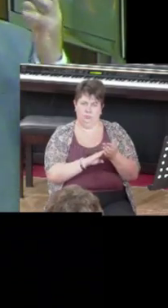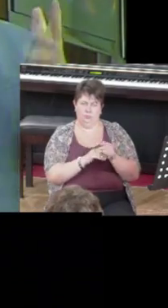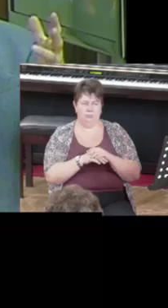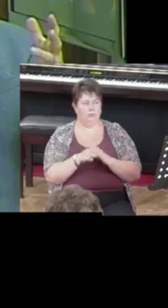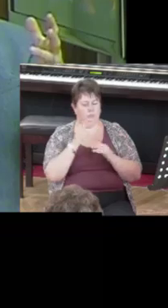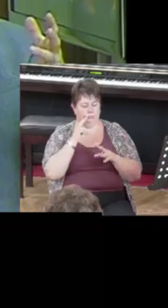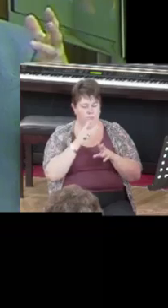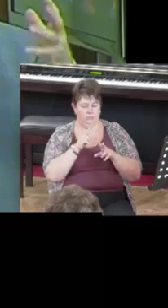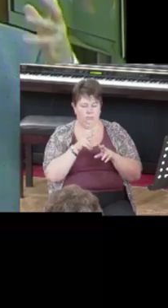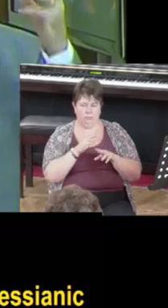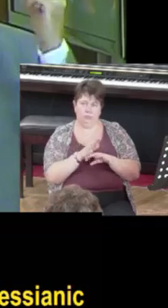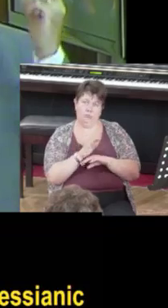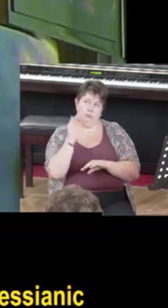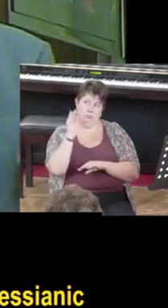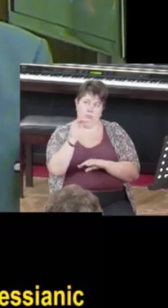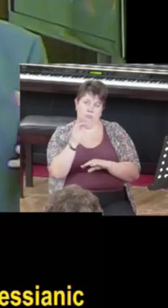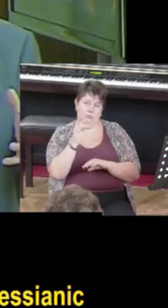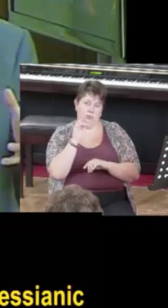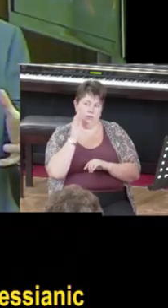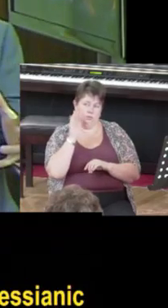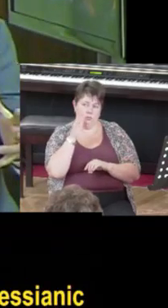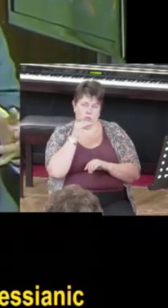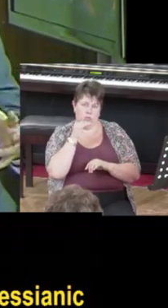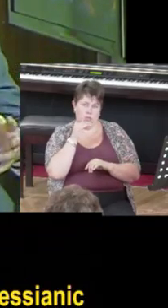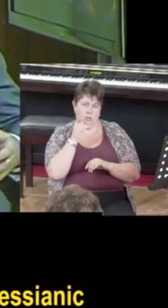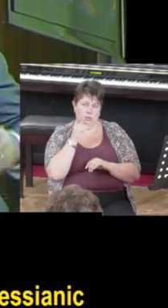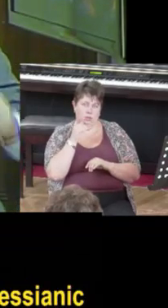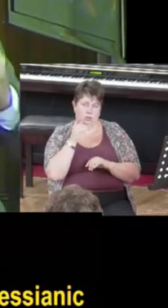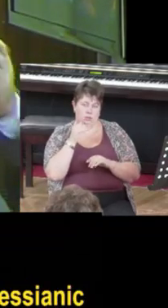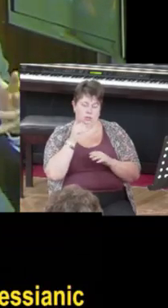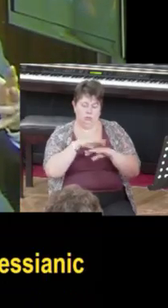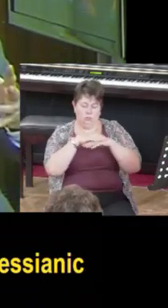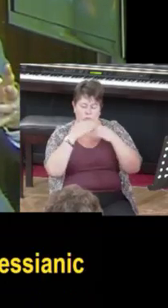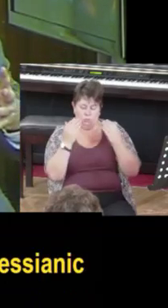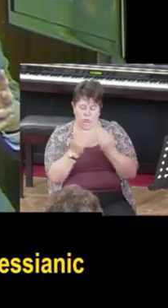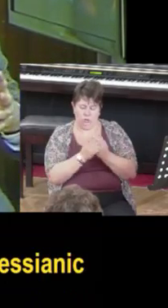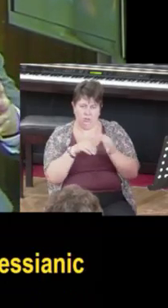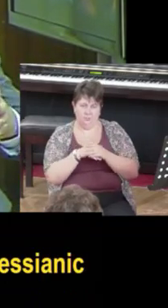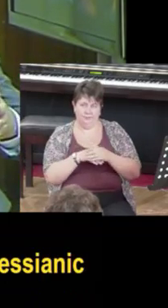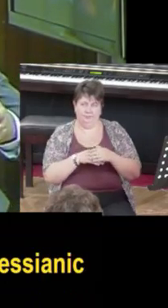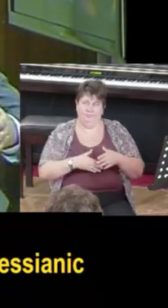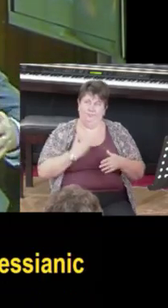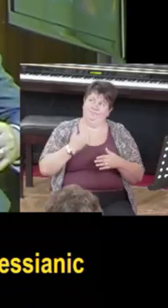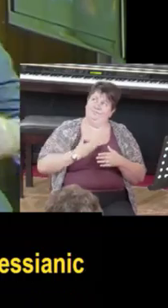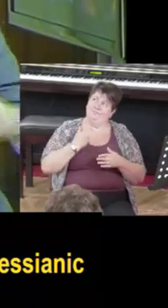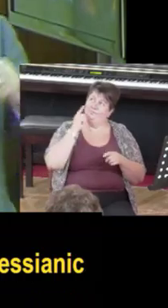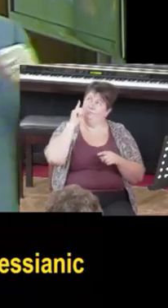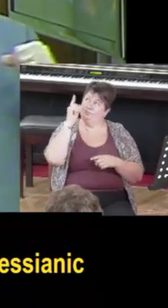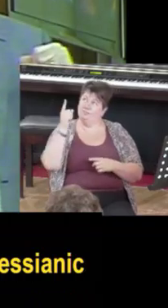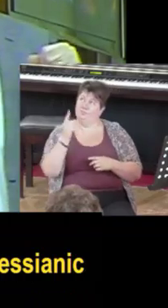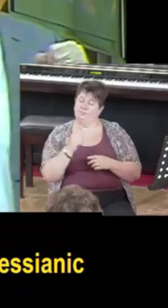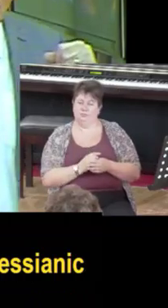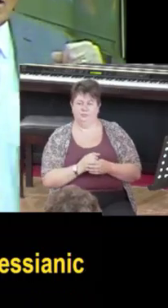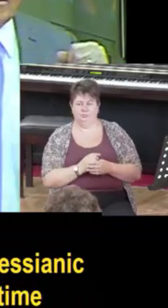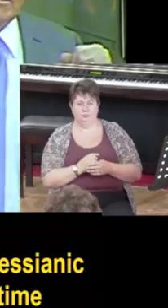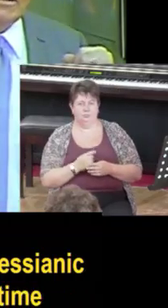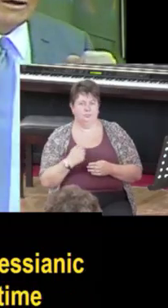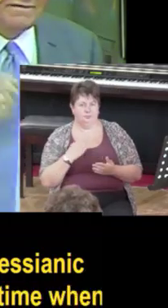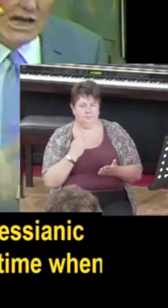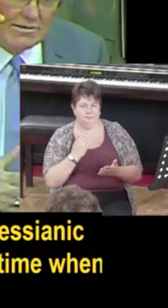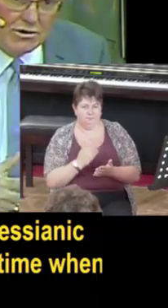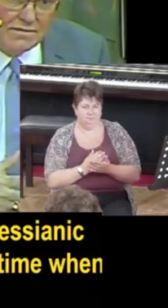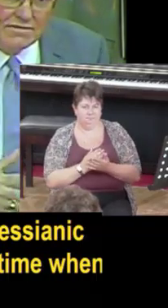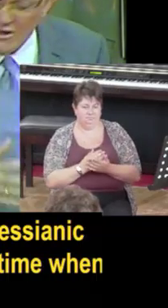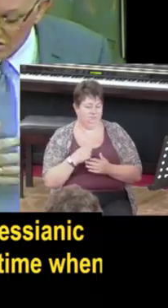the world will be in turmoil, raging against God, believing, however, that